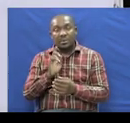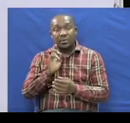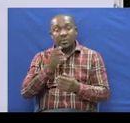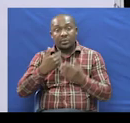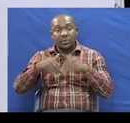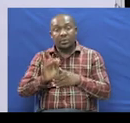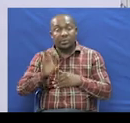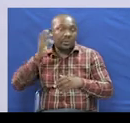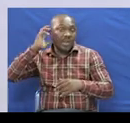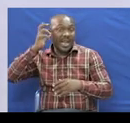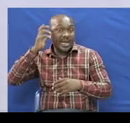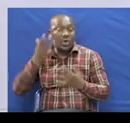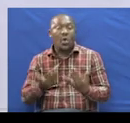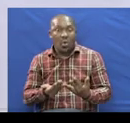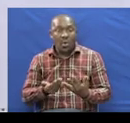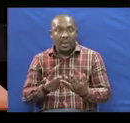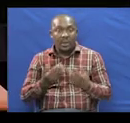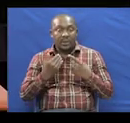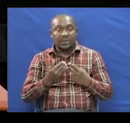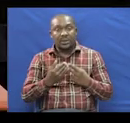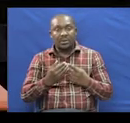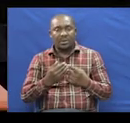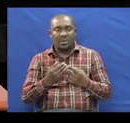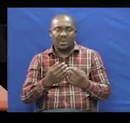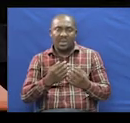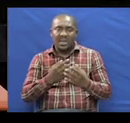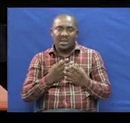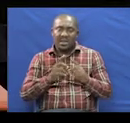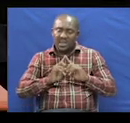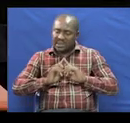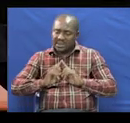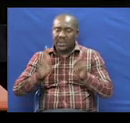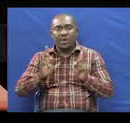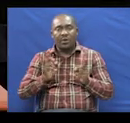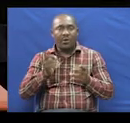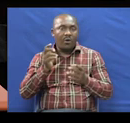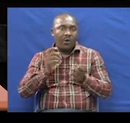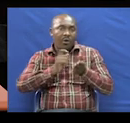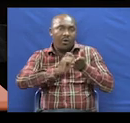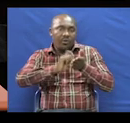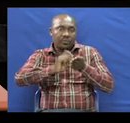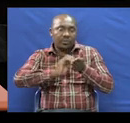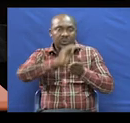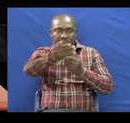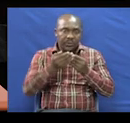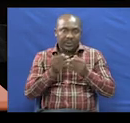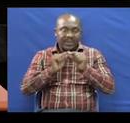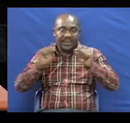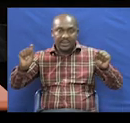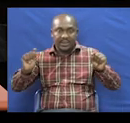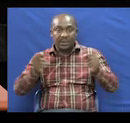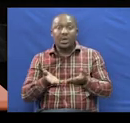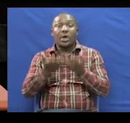Instead of speaking or mentioning both two sentences about the same person who is Anna, you can use